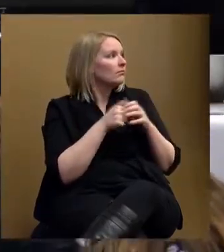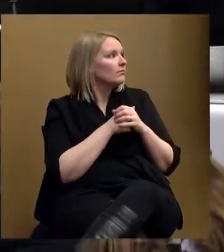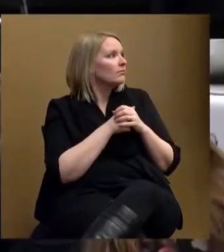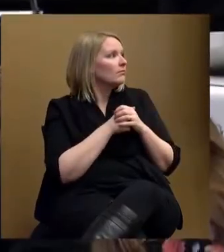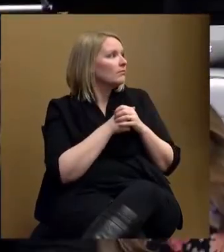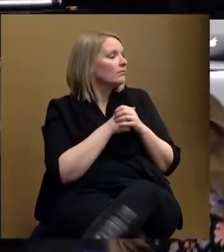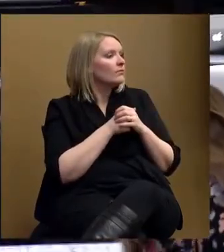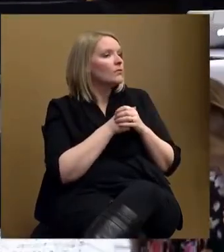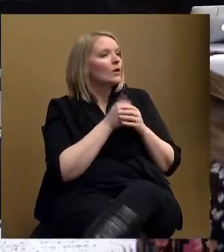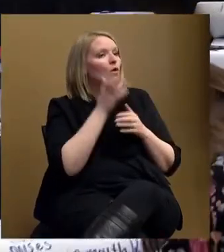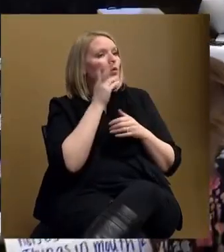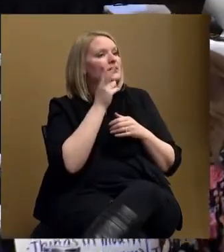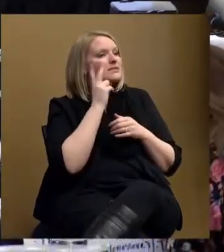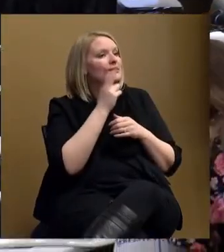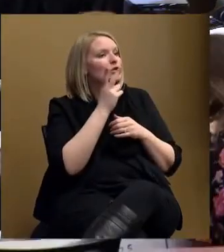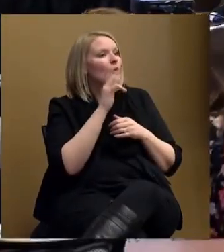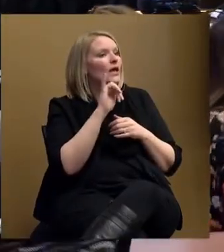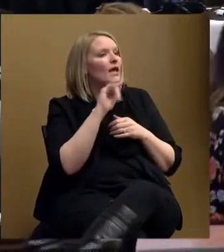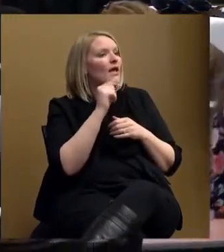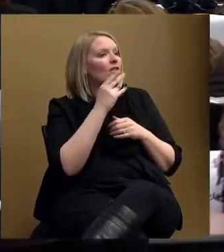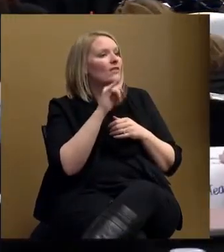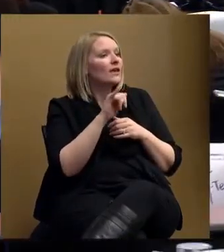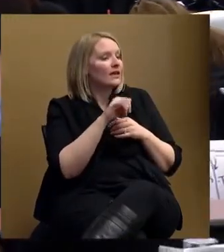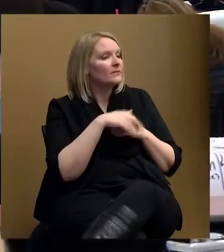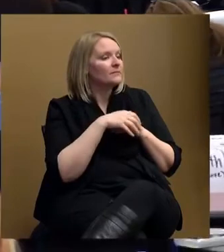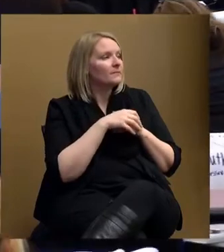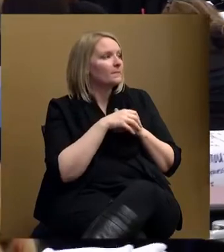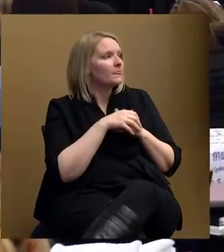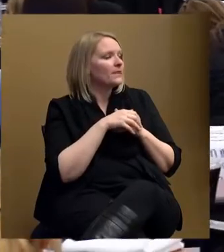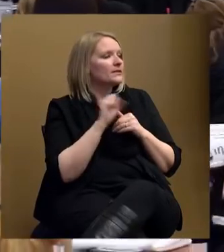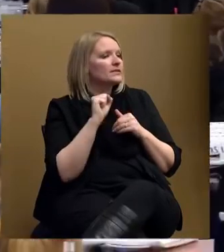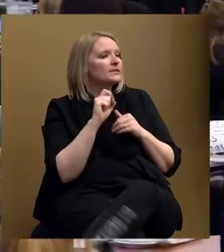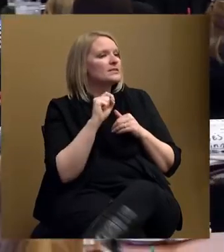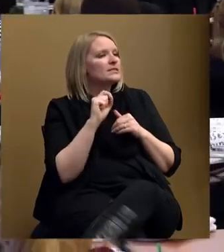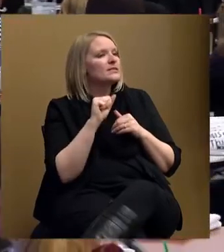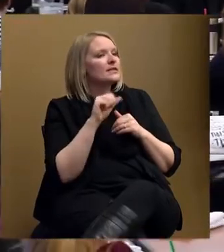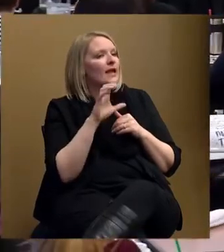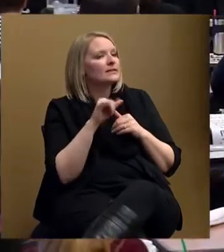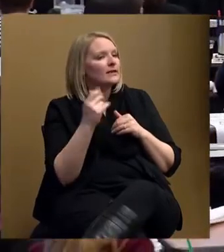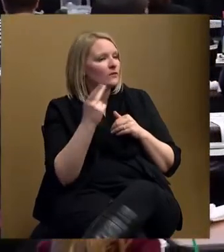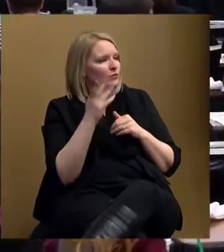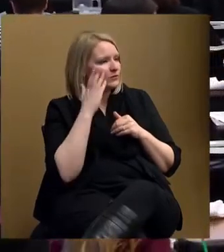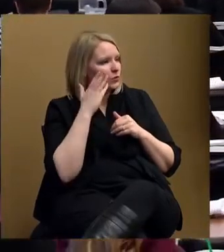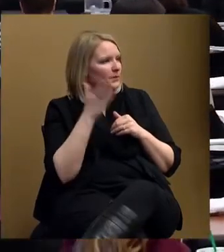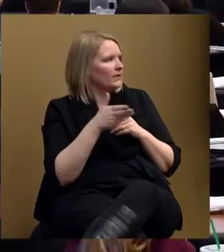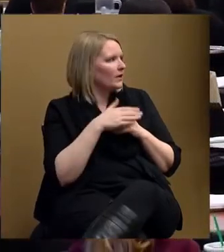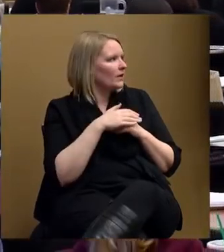And we will see you at ITHY. Stacy and I will be there, so we'll see you then.